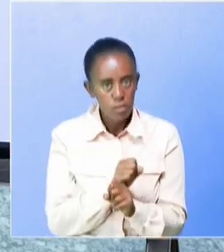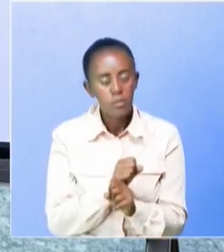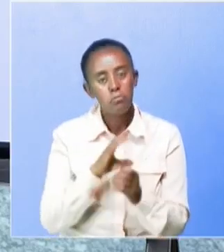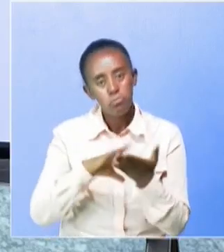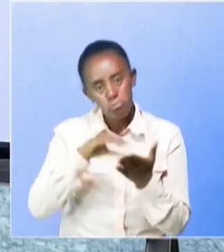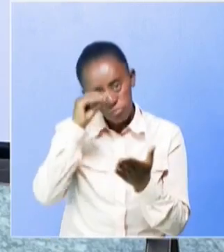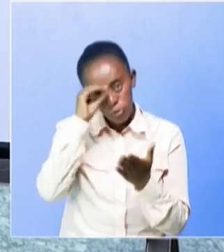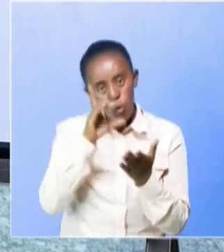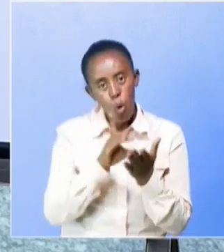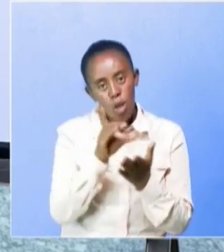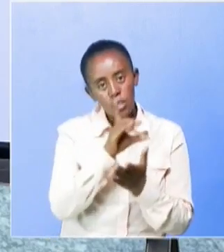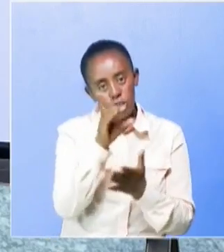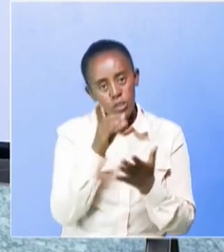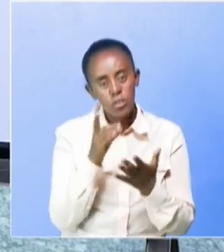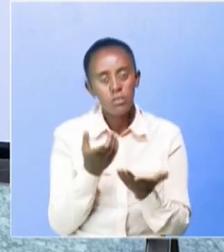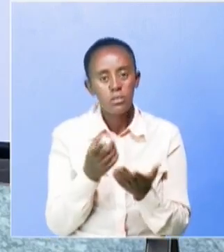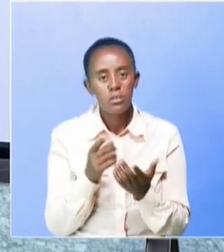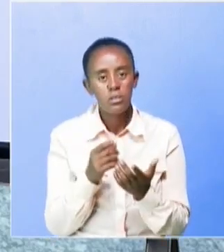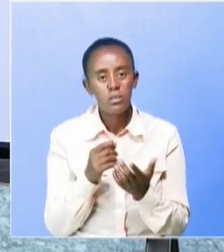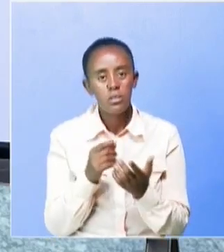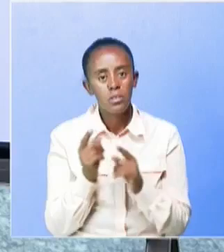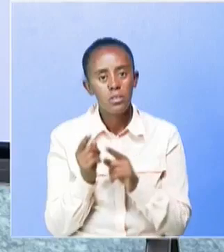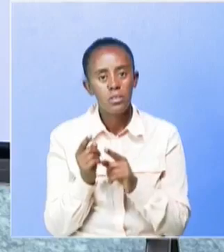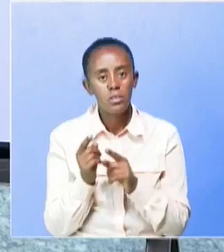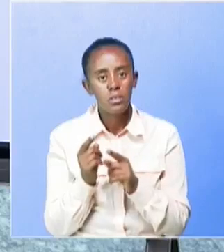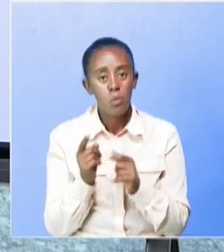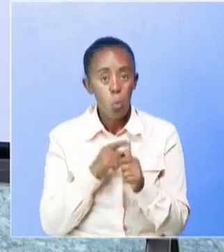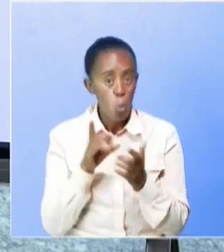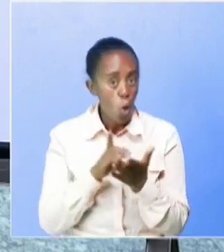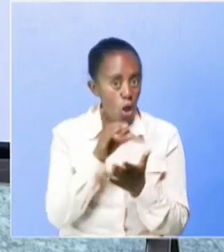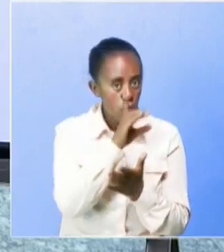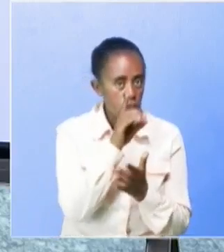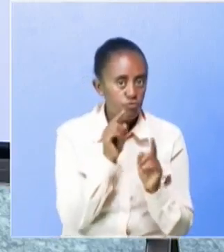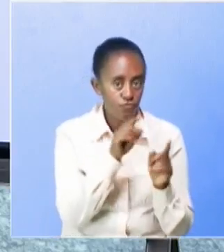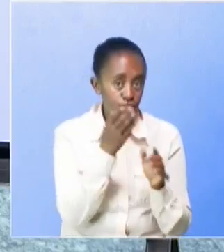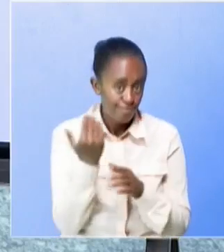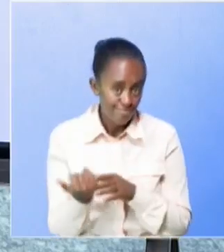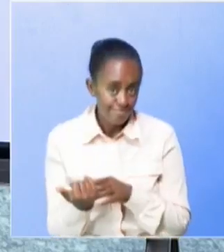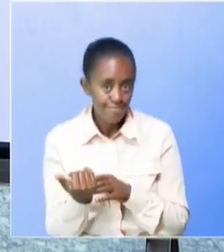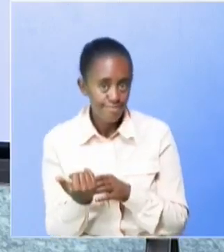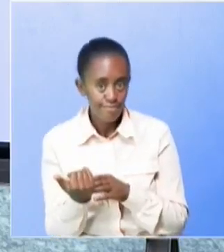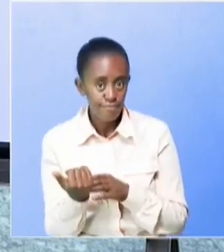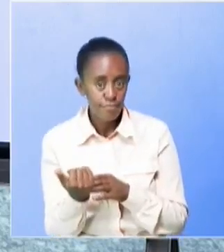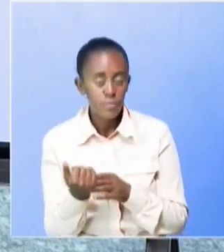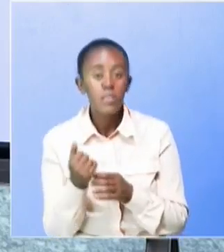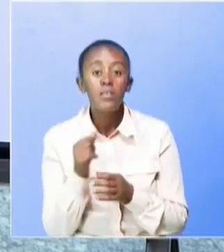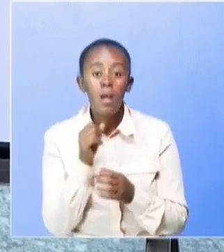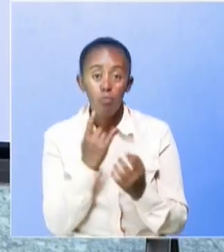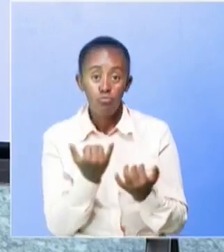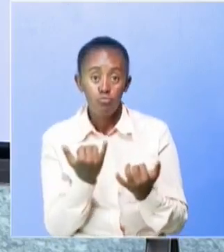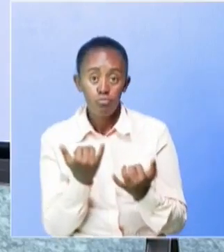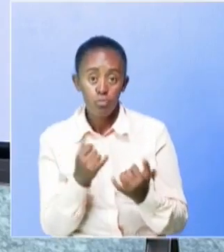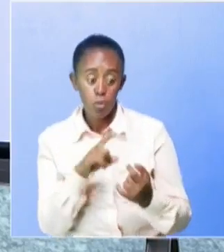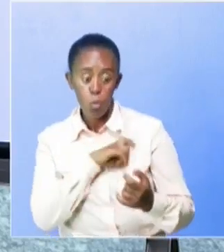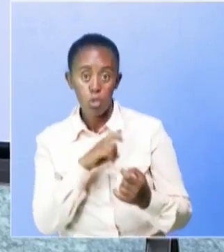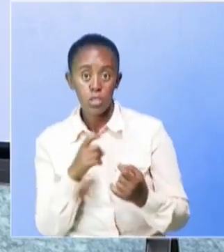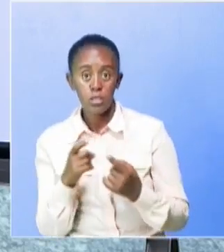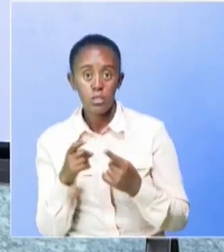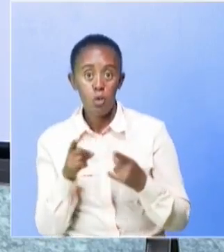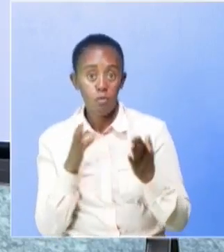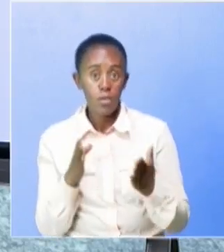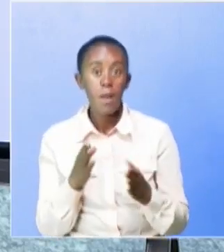attended university. She went to university first before she became a police